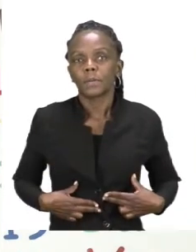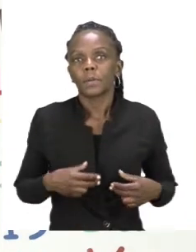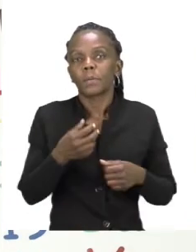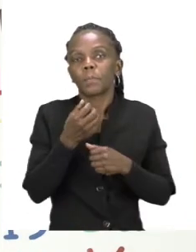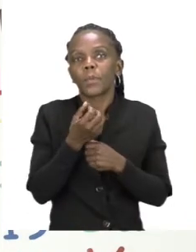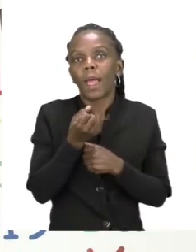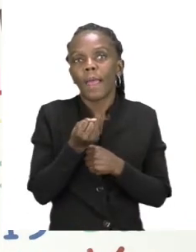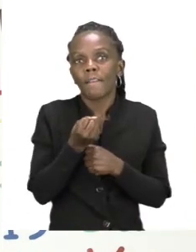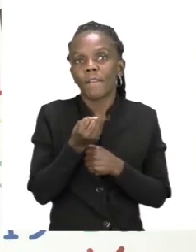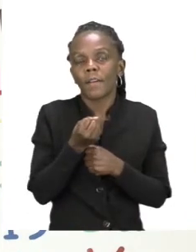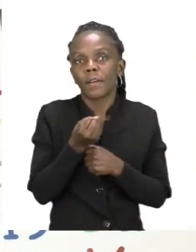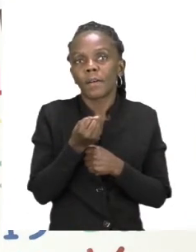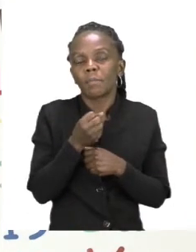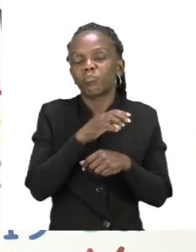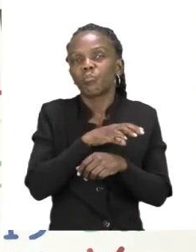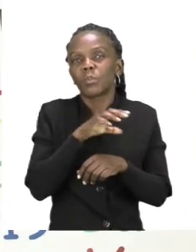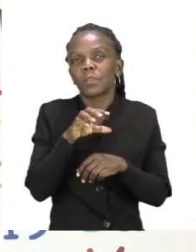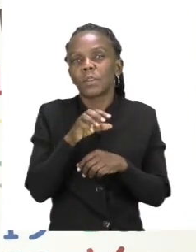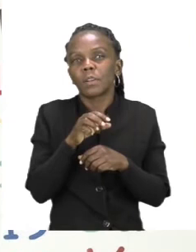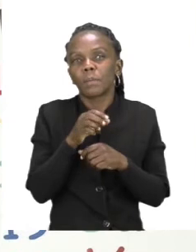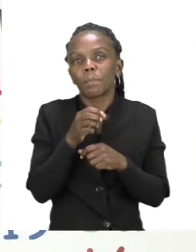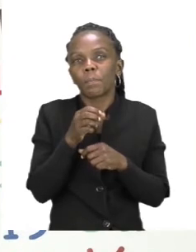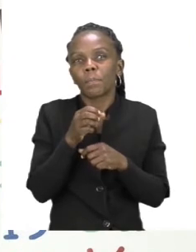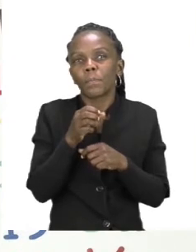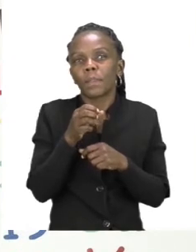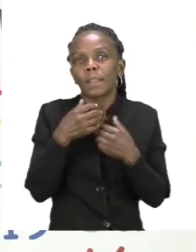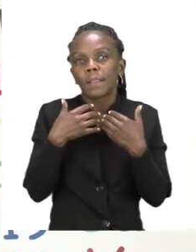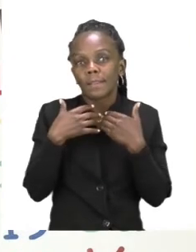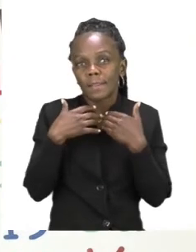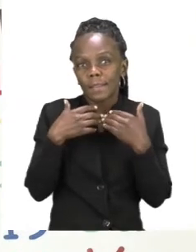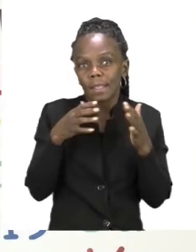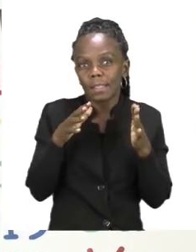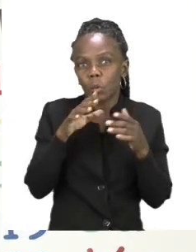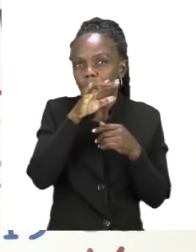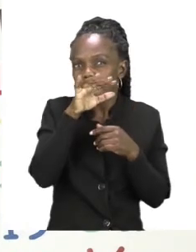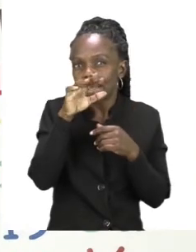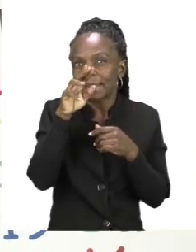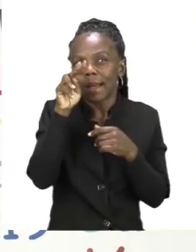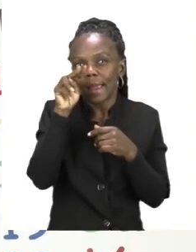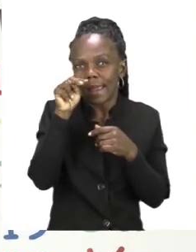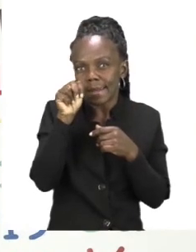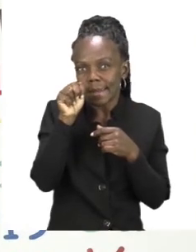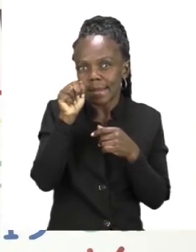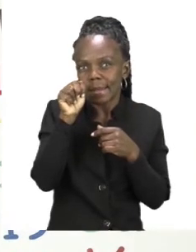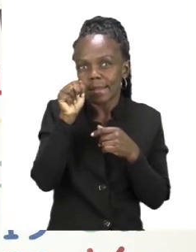with N. The first thing that you can see that is in your booklet is a